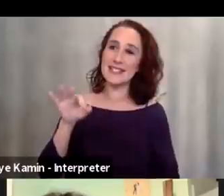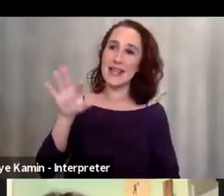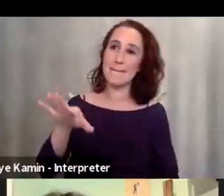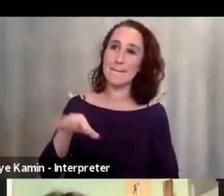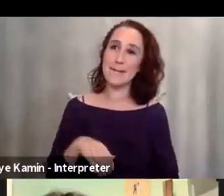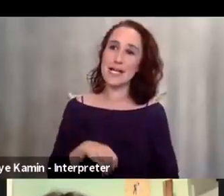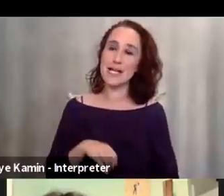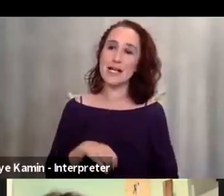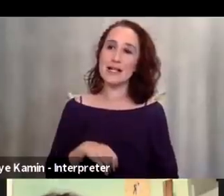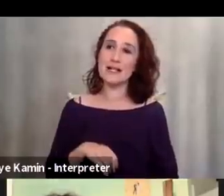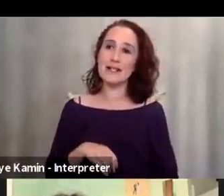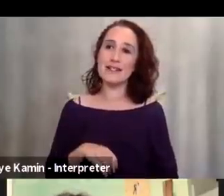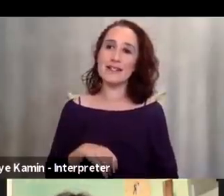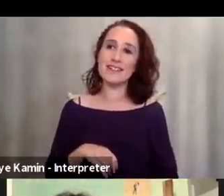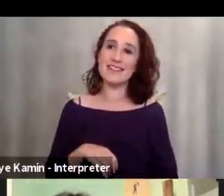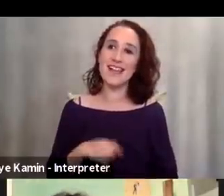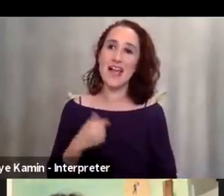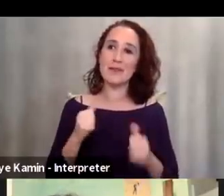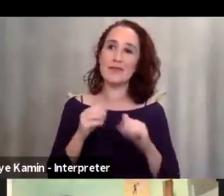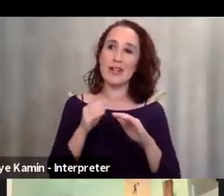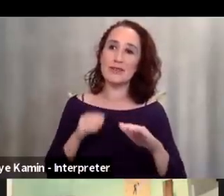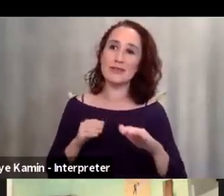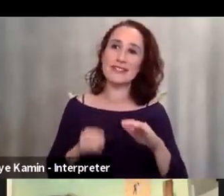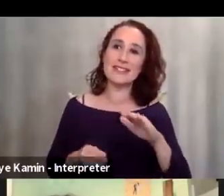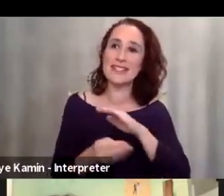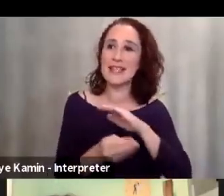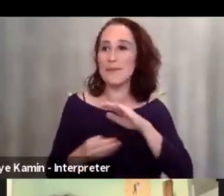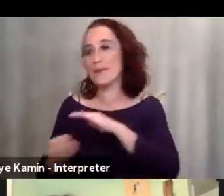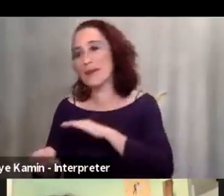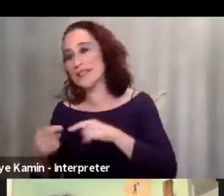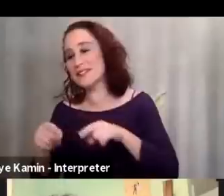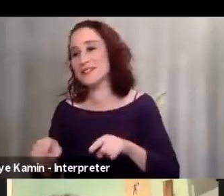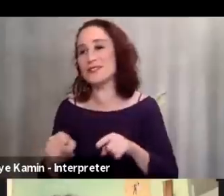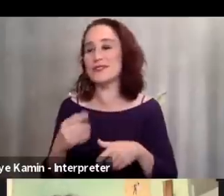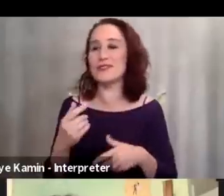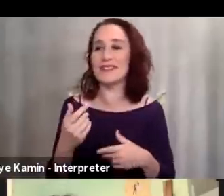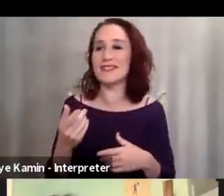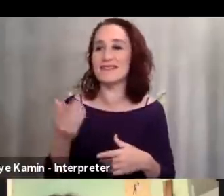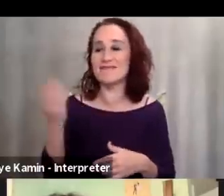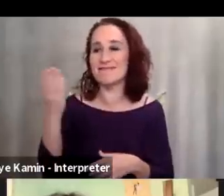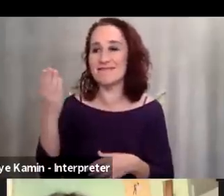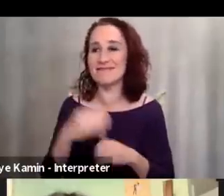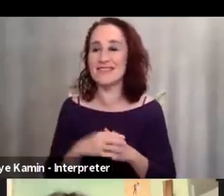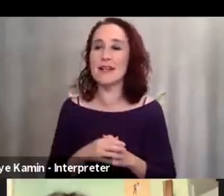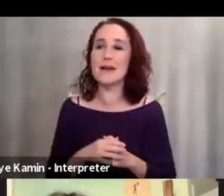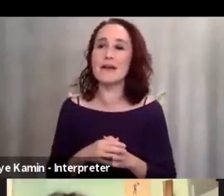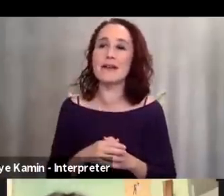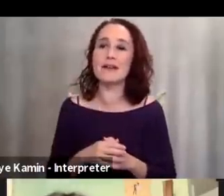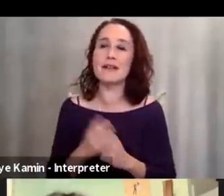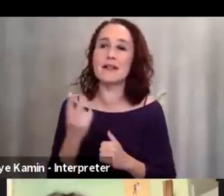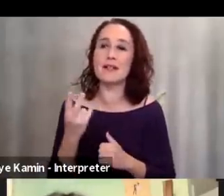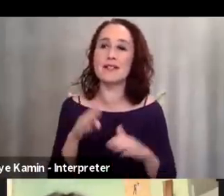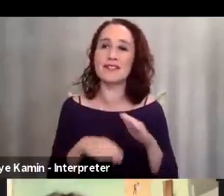I've been trying to kind of slip them in here and there, but I think that I have my two